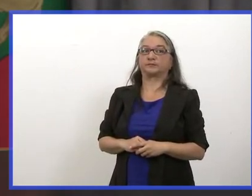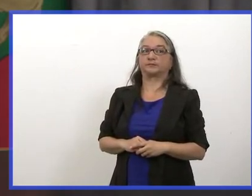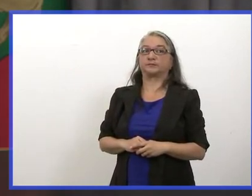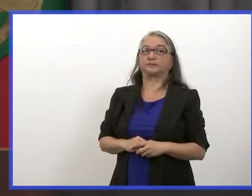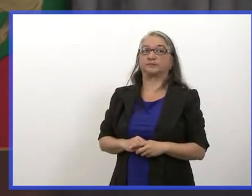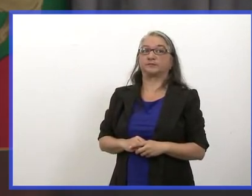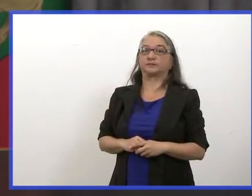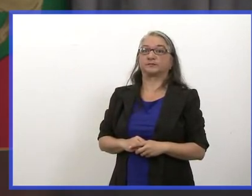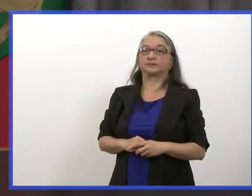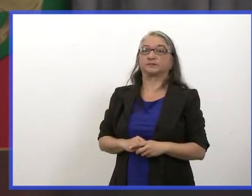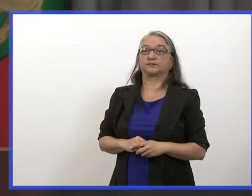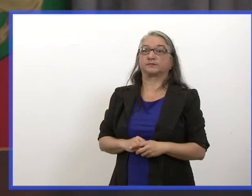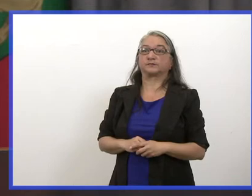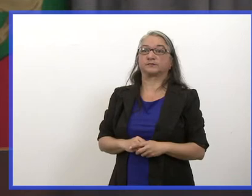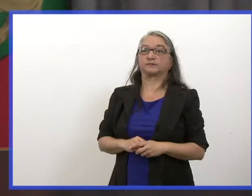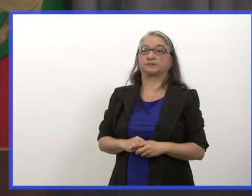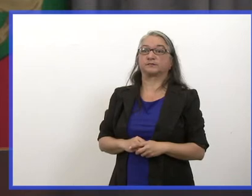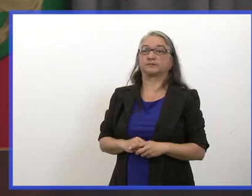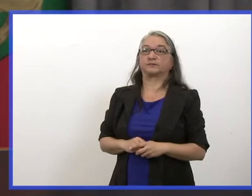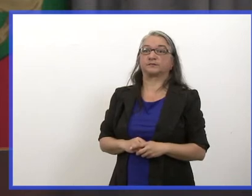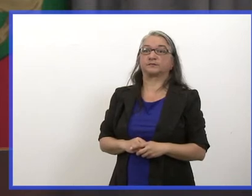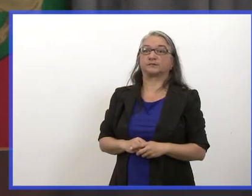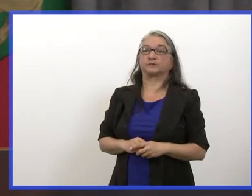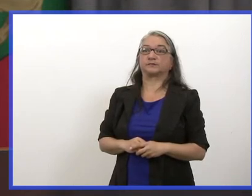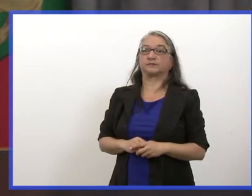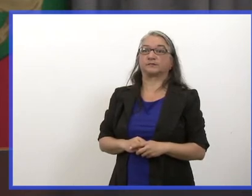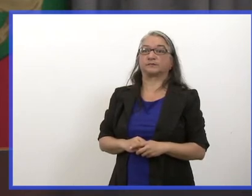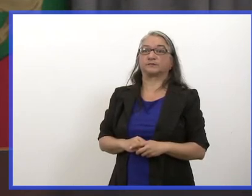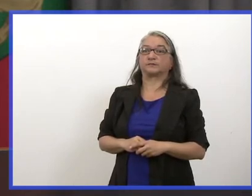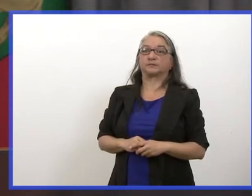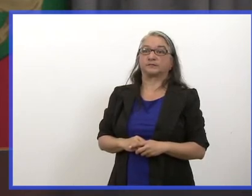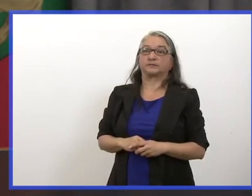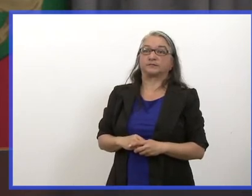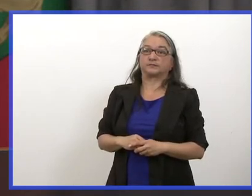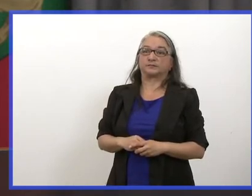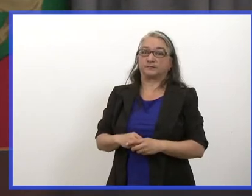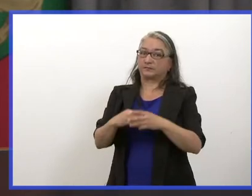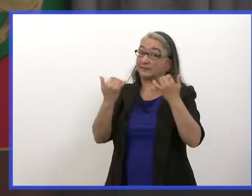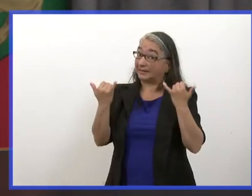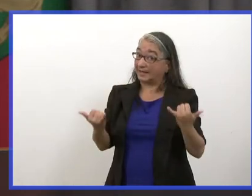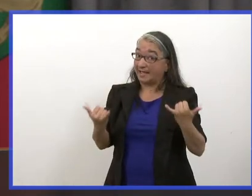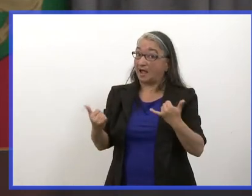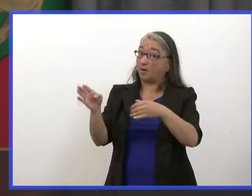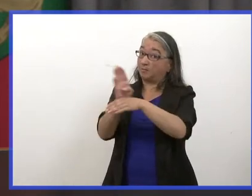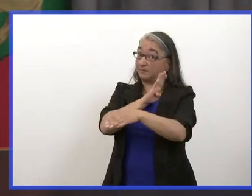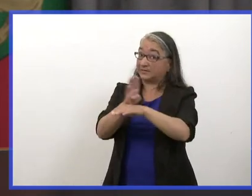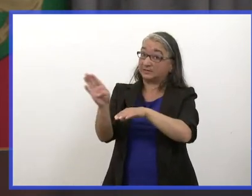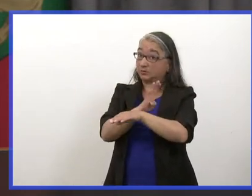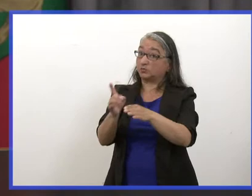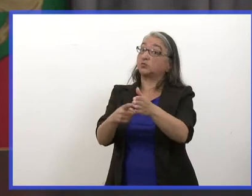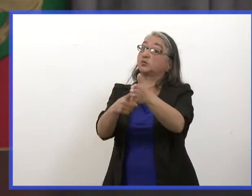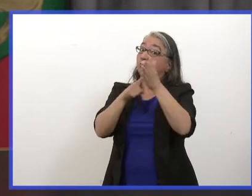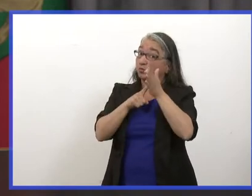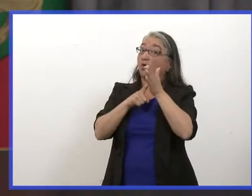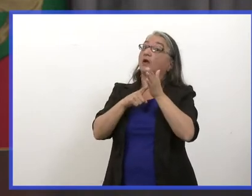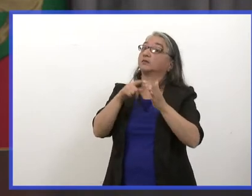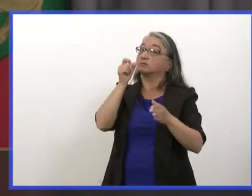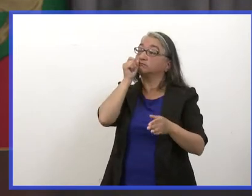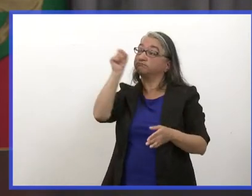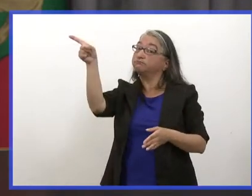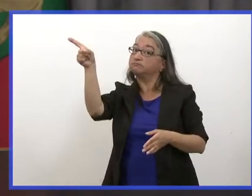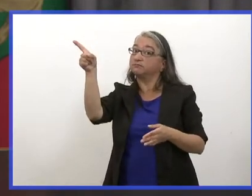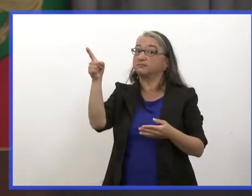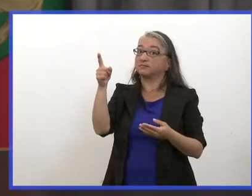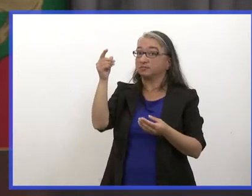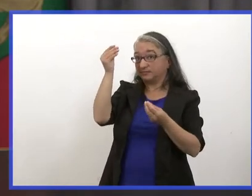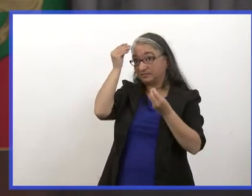businesses are required to report two or more cases to us in their facilities, and we're going to be taking that quite seriously. So